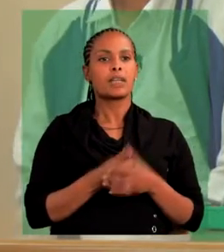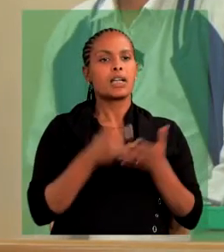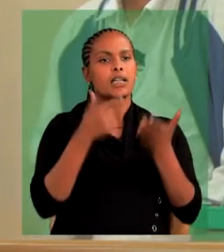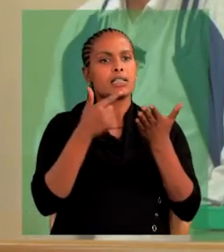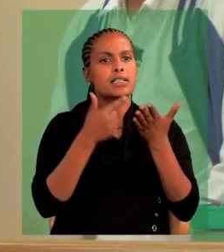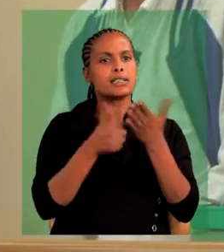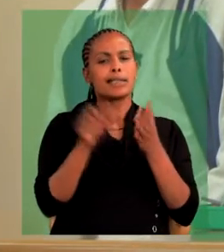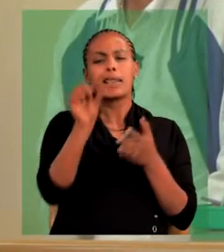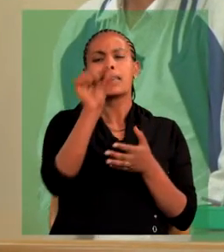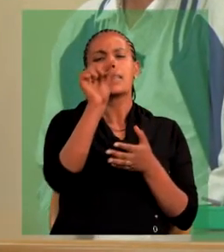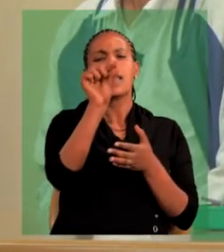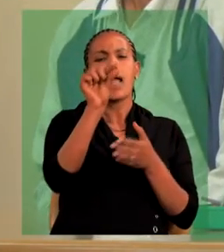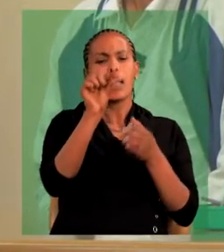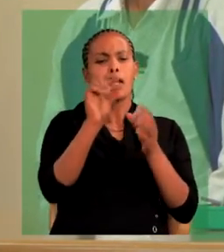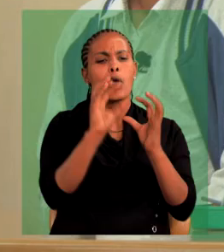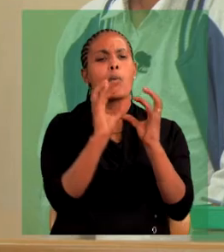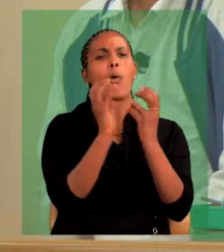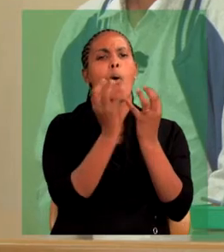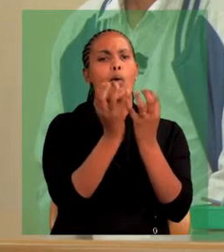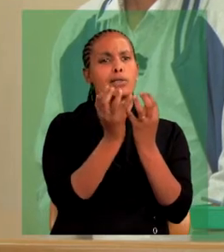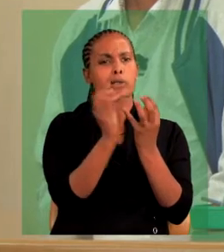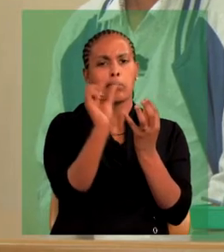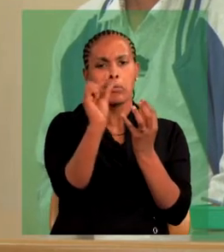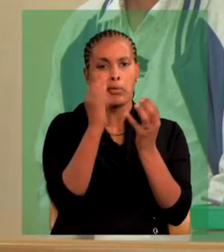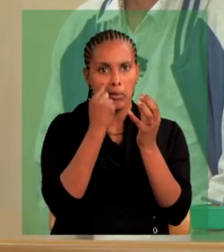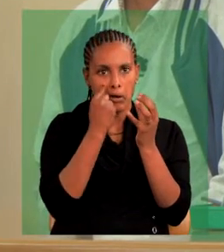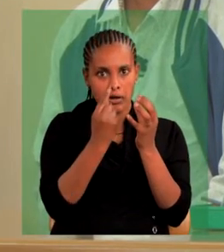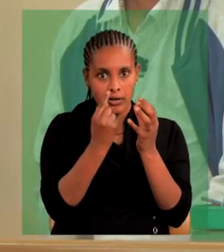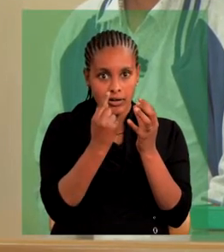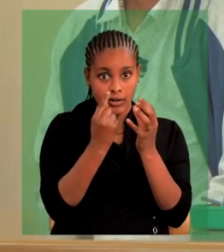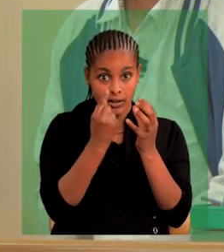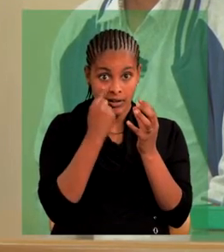These tiny balls that you see here